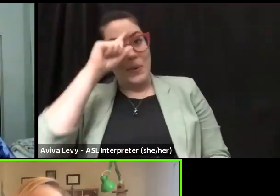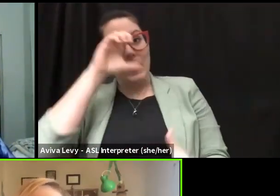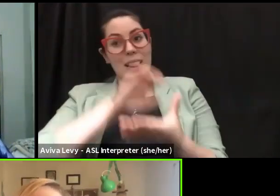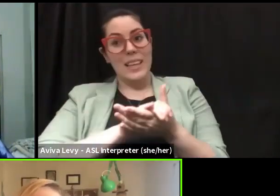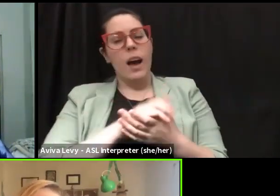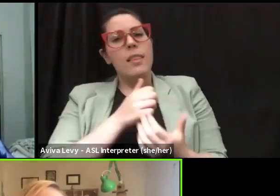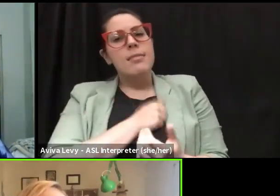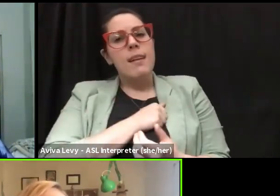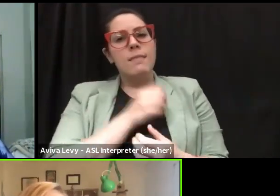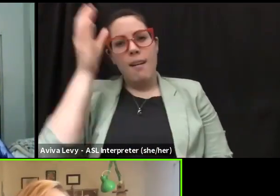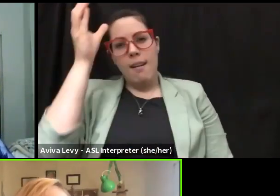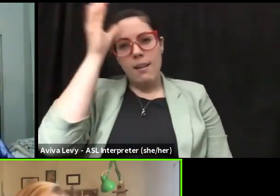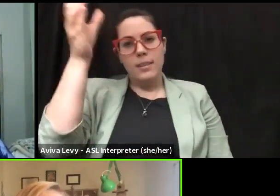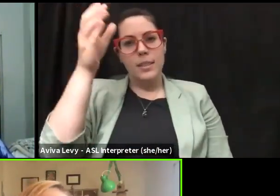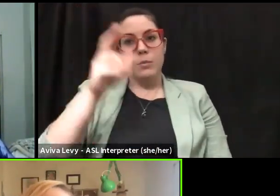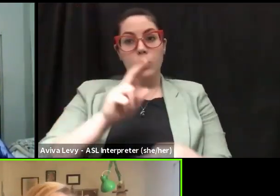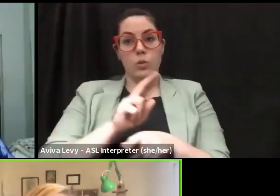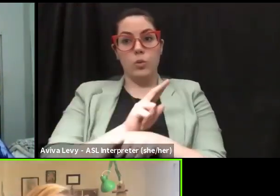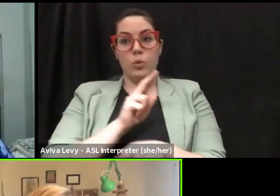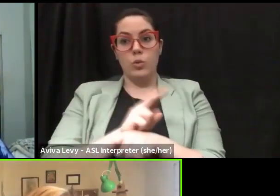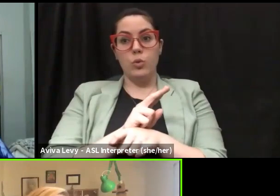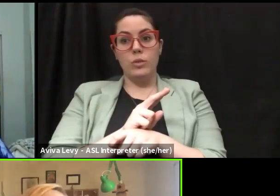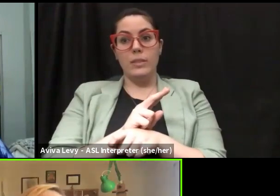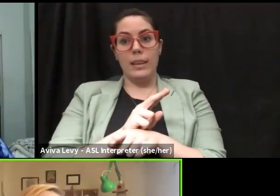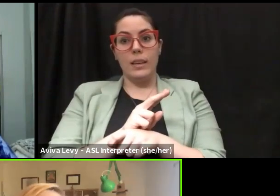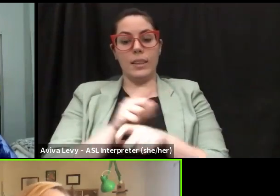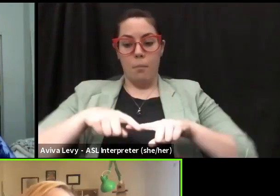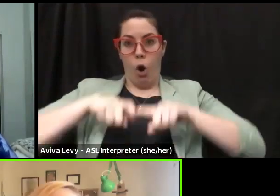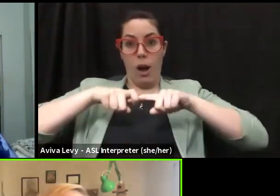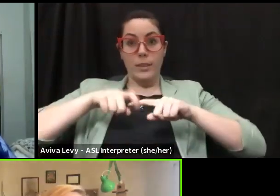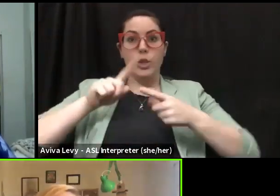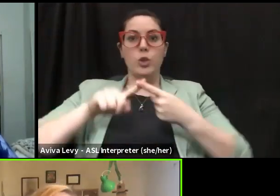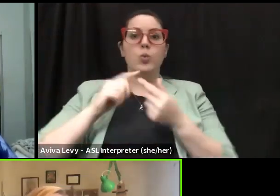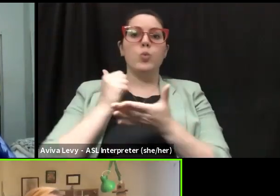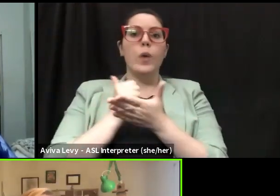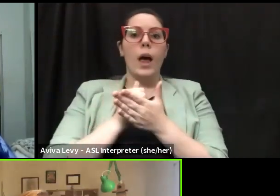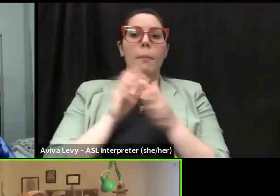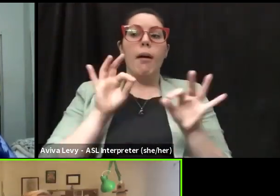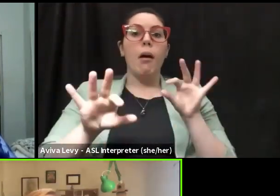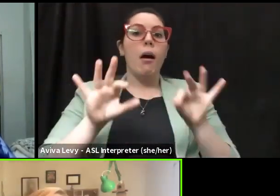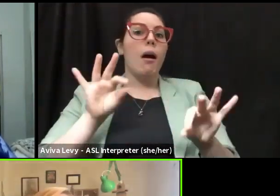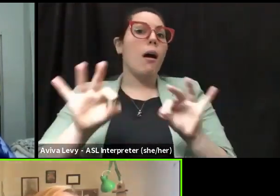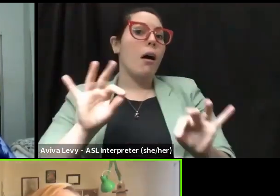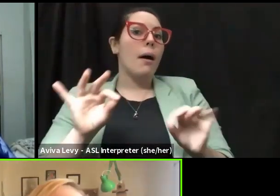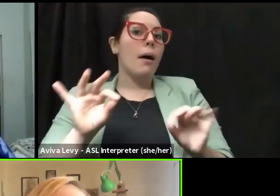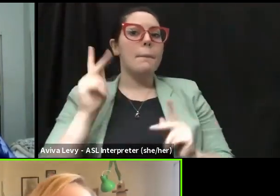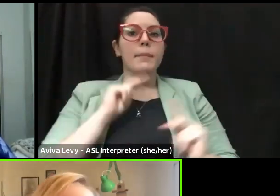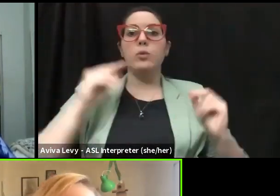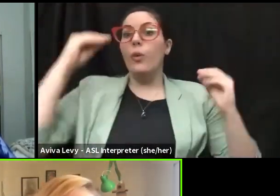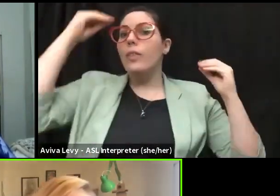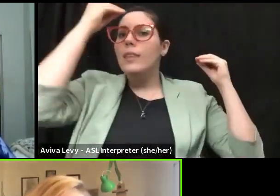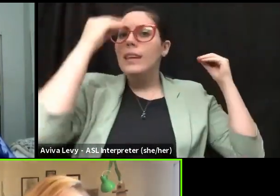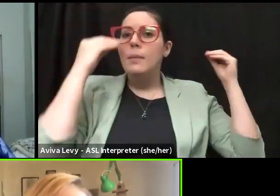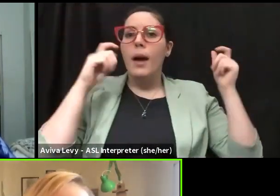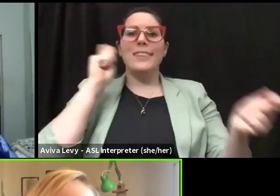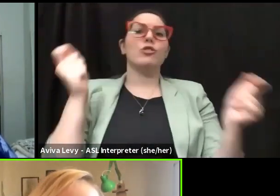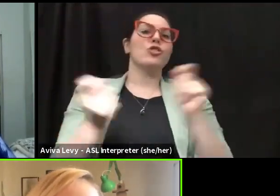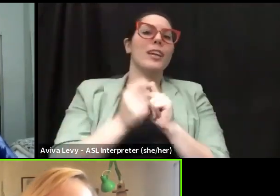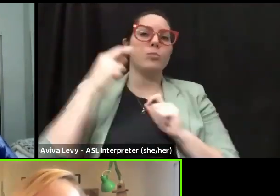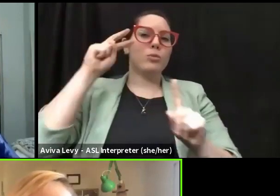of using pause to plant the seeds of what we want to see in the future, how we want to keep growing